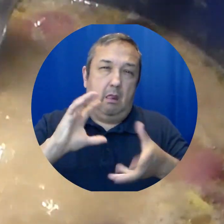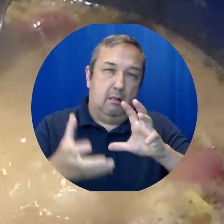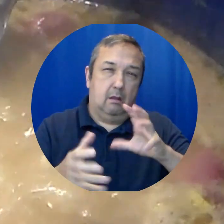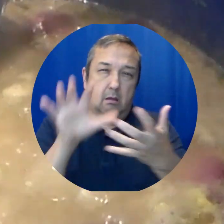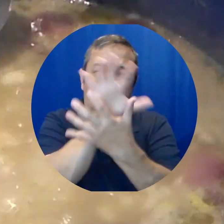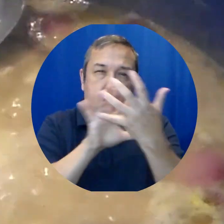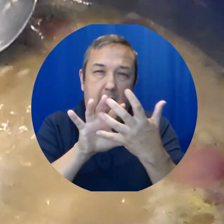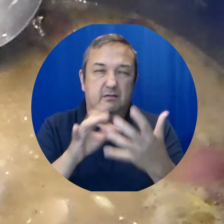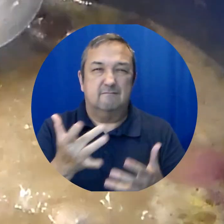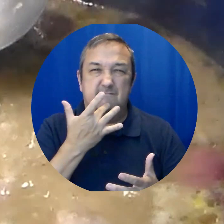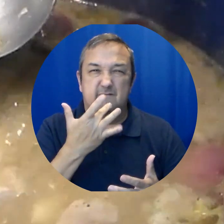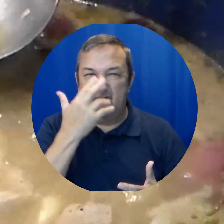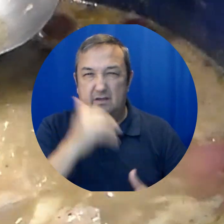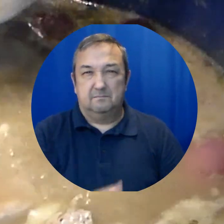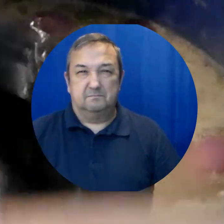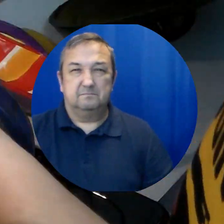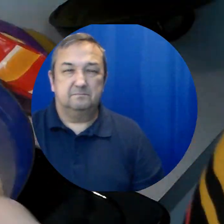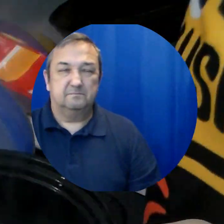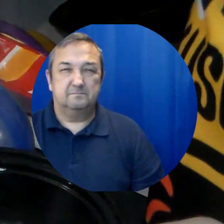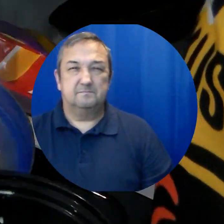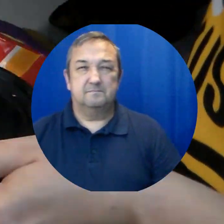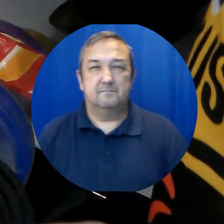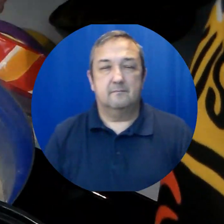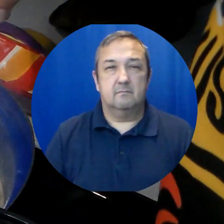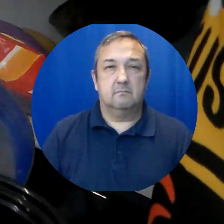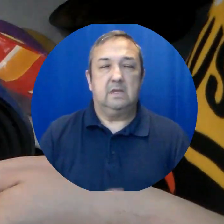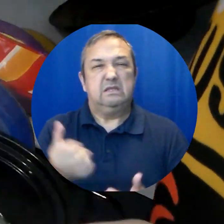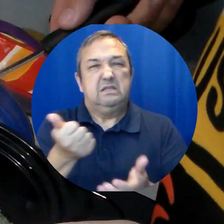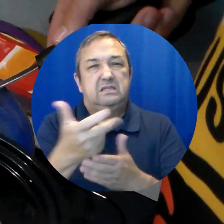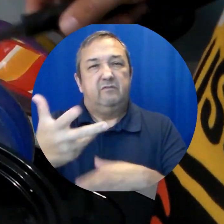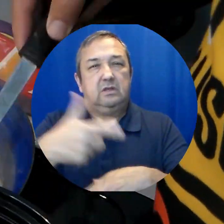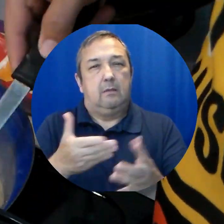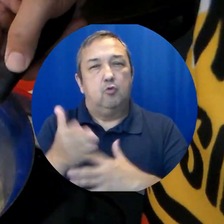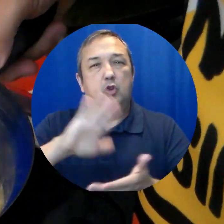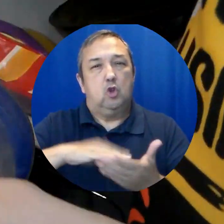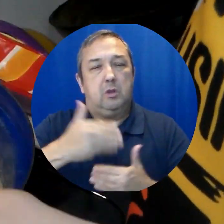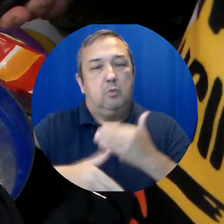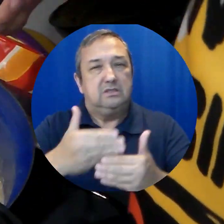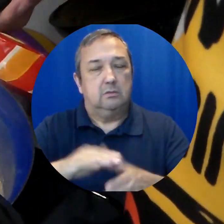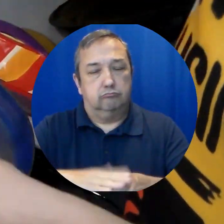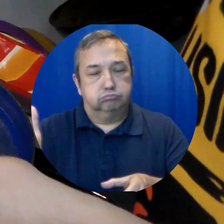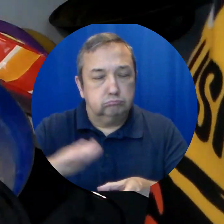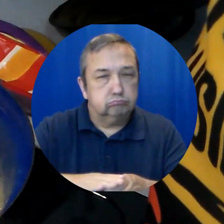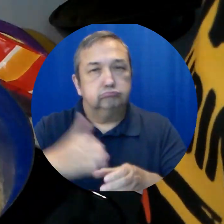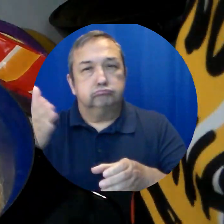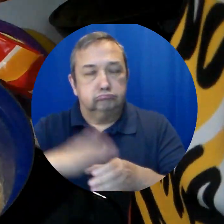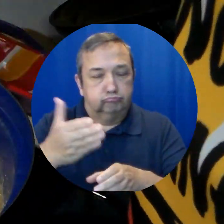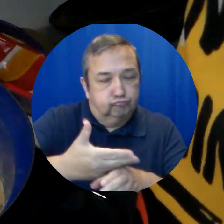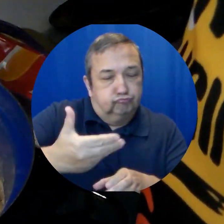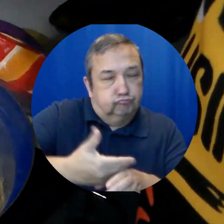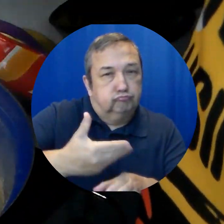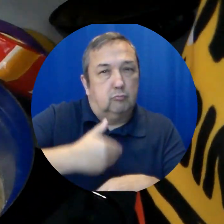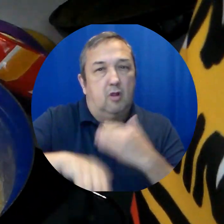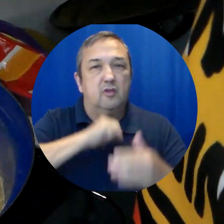going to cloud your soup and give it kind of a funky aftertaste. You'll do this several times throughout the cooking process. Just open the